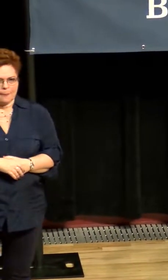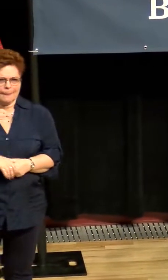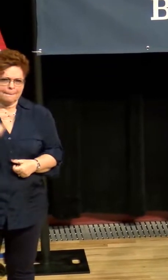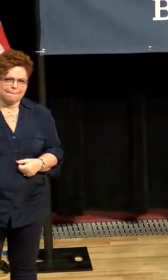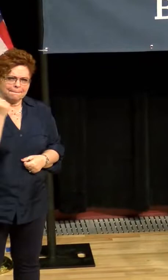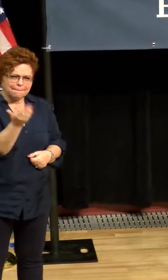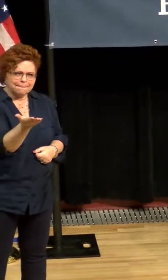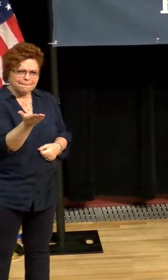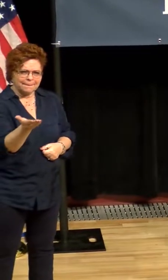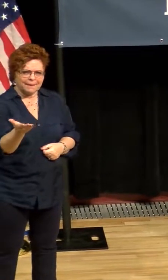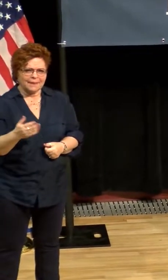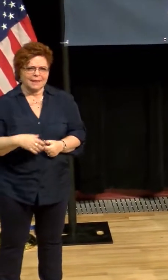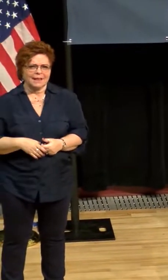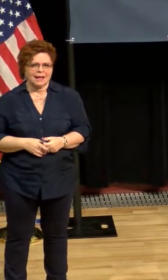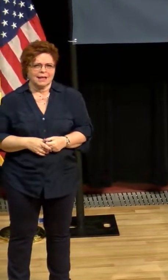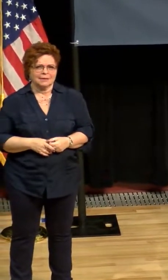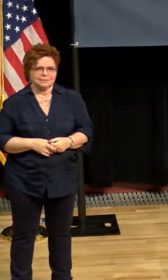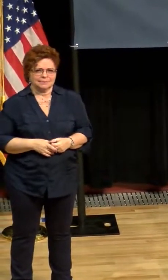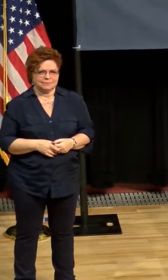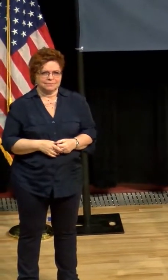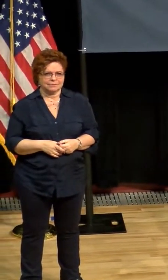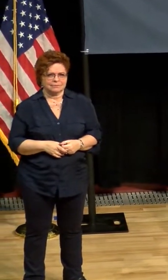Gentleman right here. Yeah.